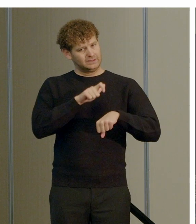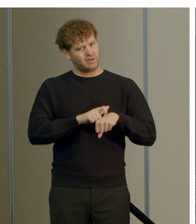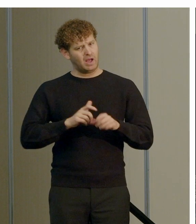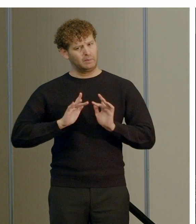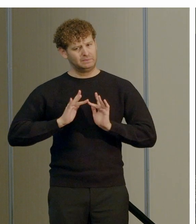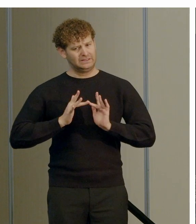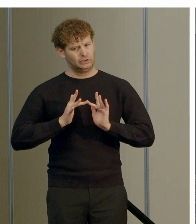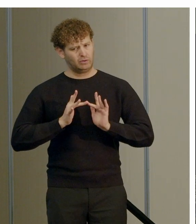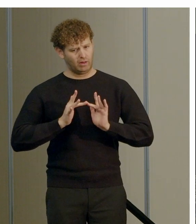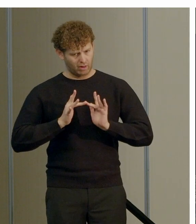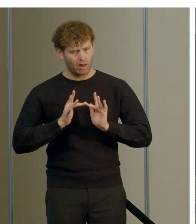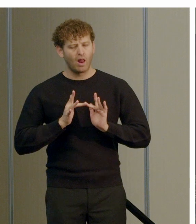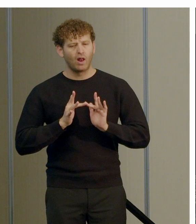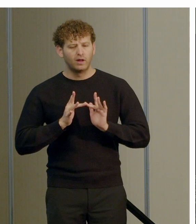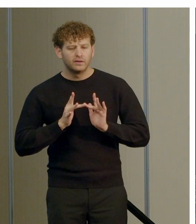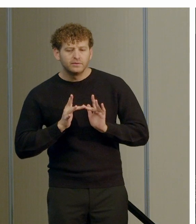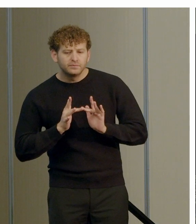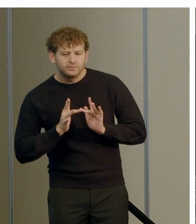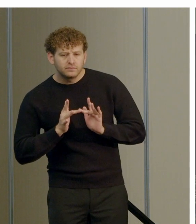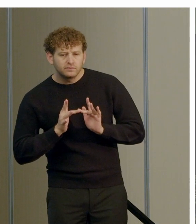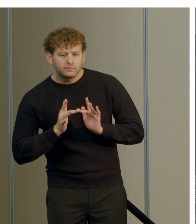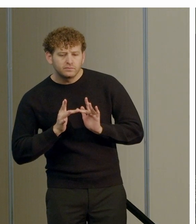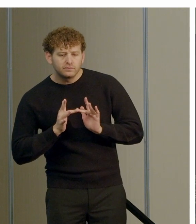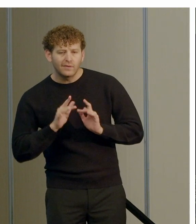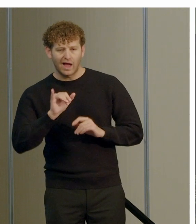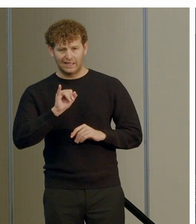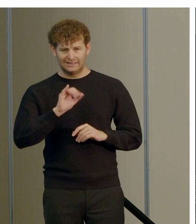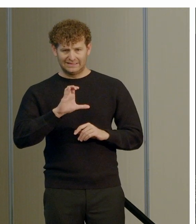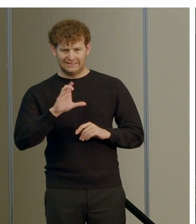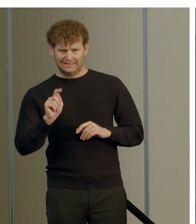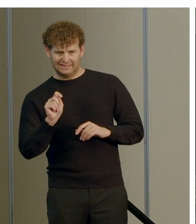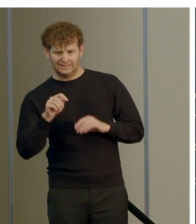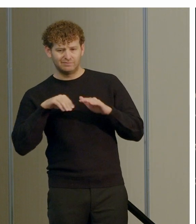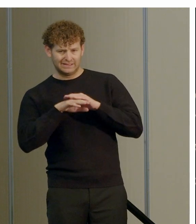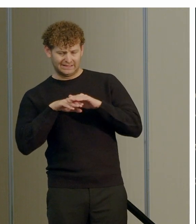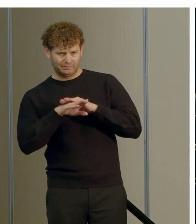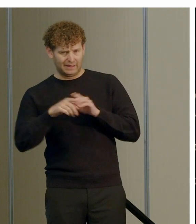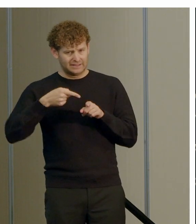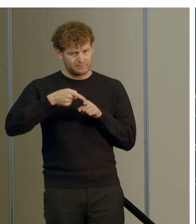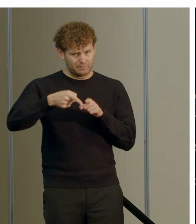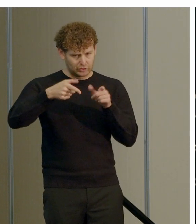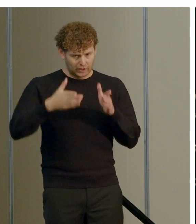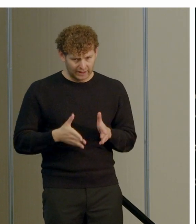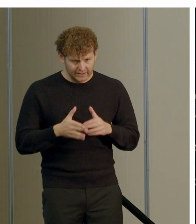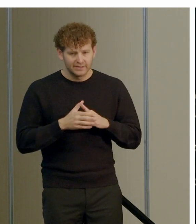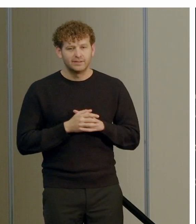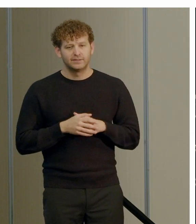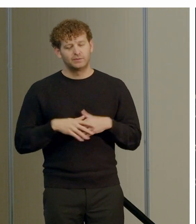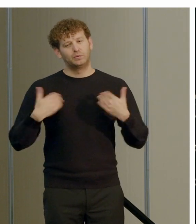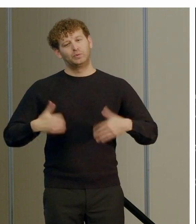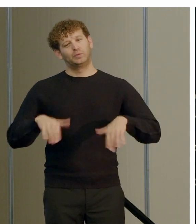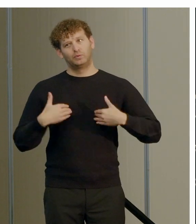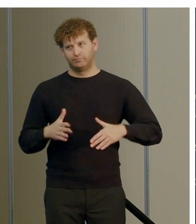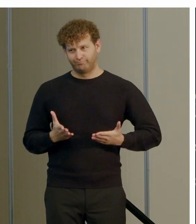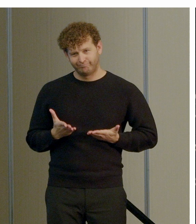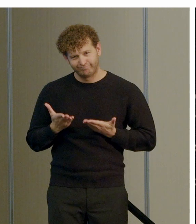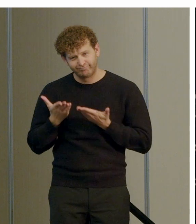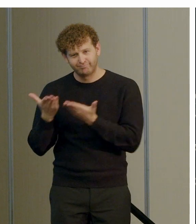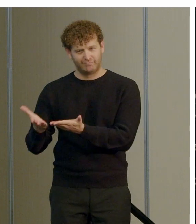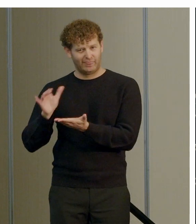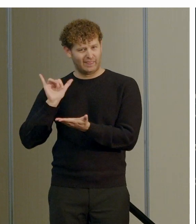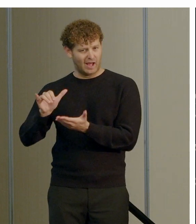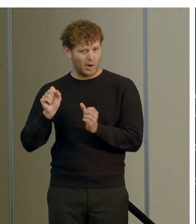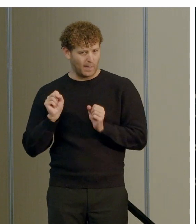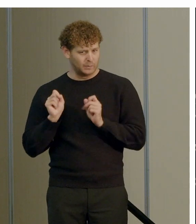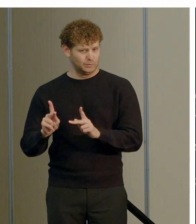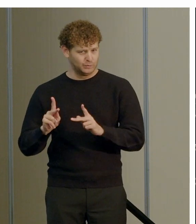and we're really, really proud that we offer that opportunity. It's a contractor position, but we really value this, and just glad to have him here, and